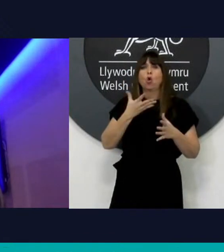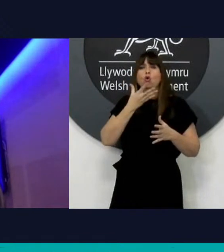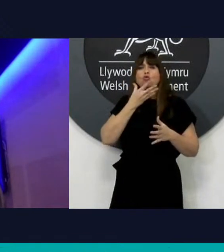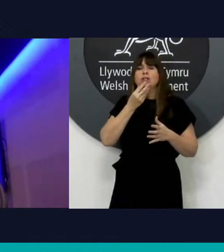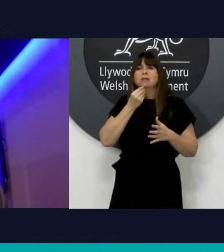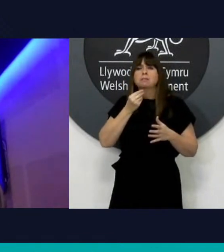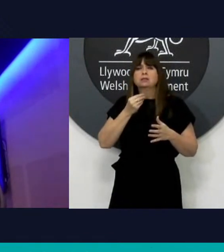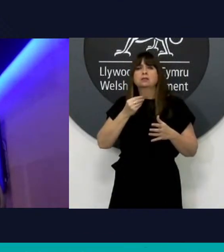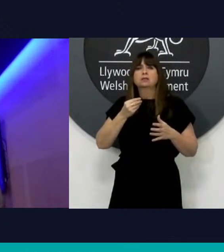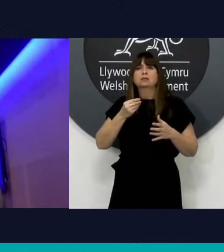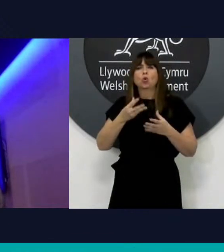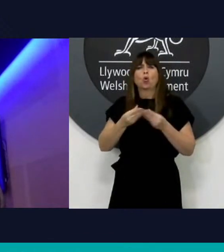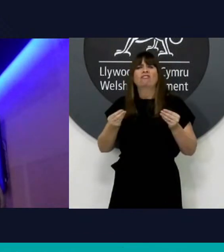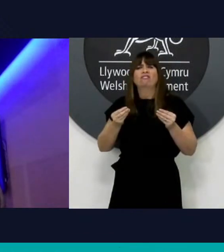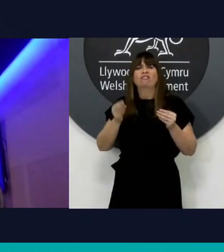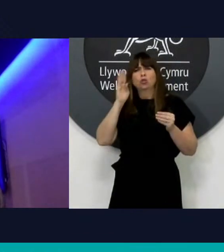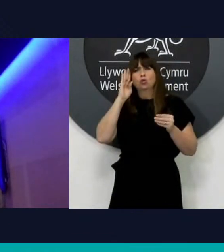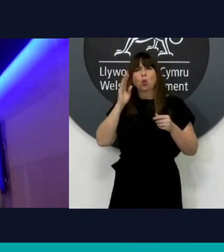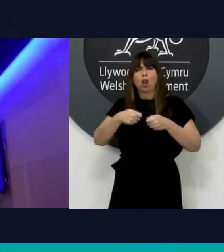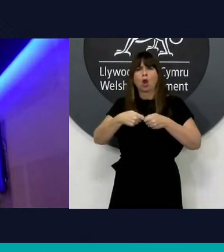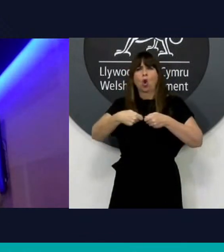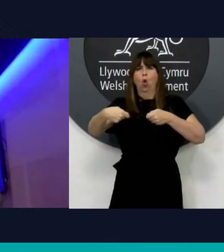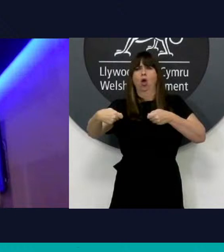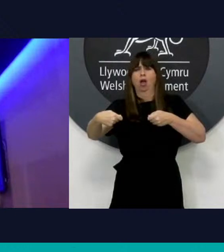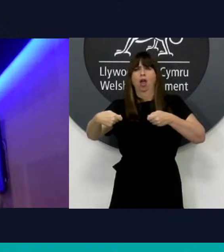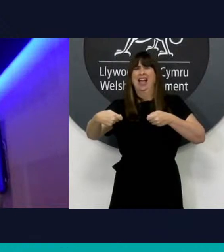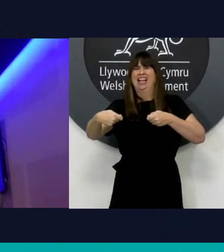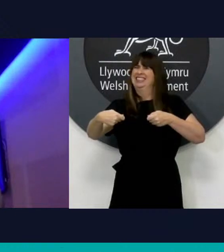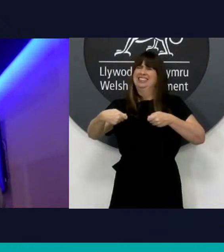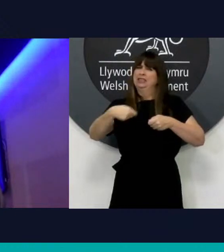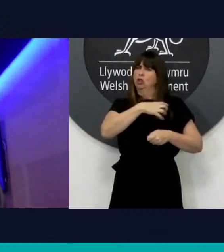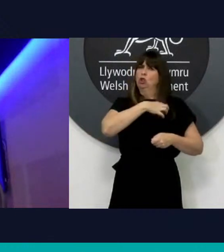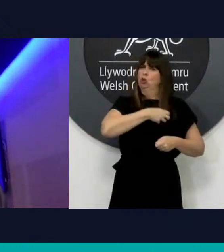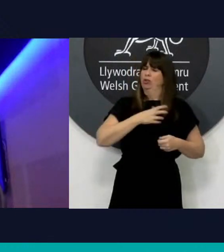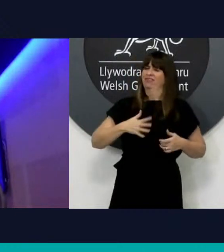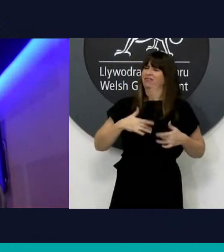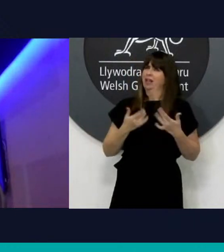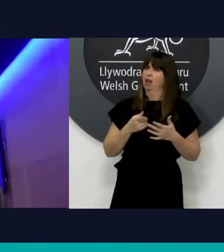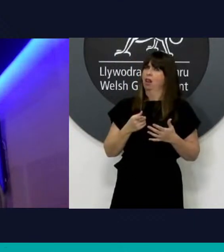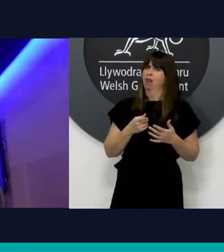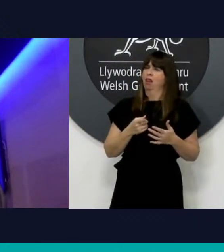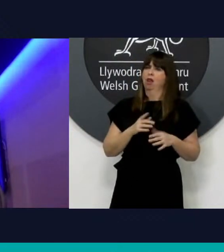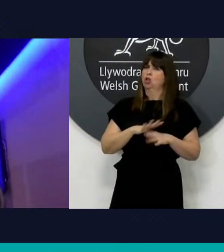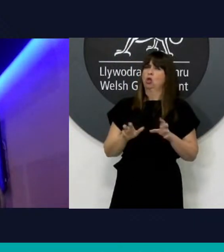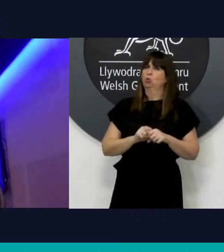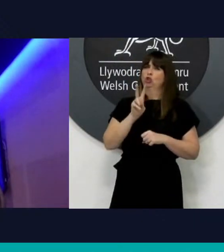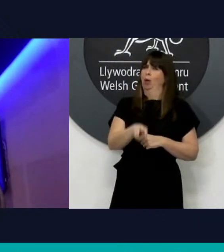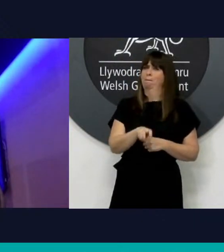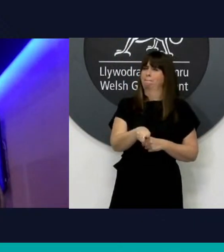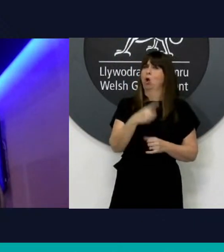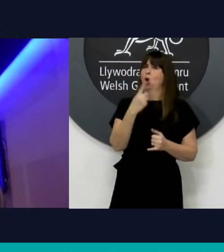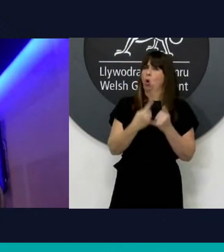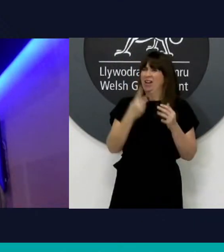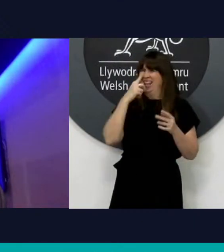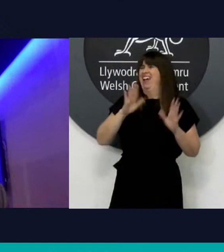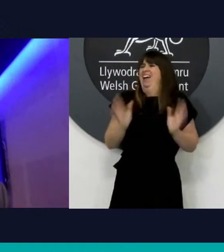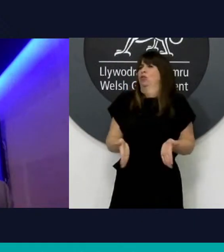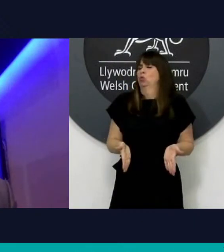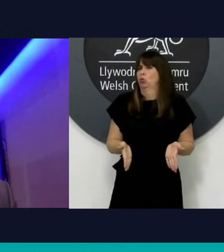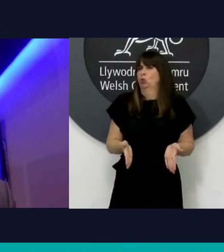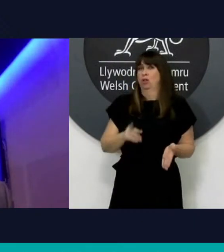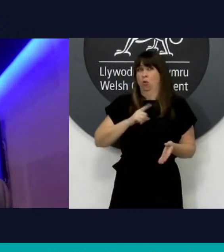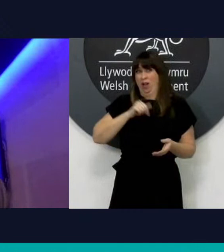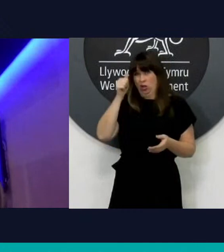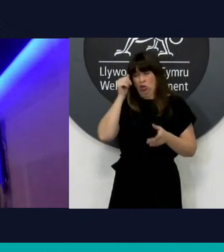order to mitigate the spread of this new strain, it should only be used as a last resort measure. But considering how much learning